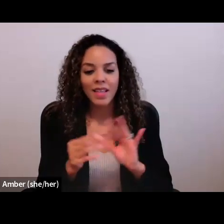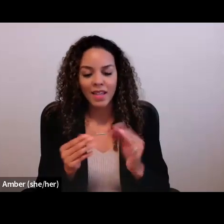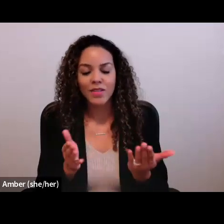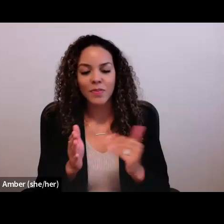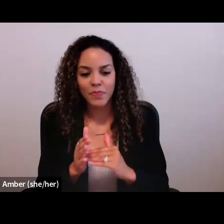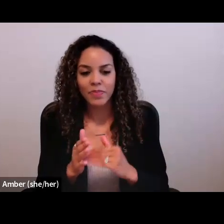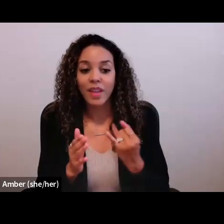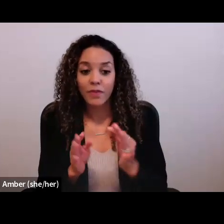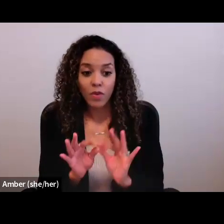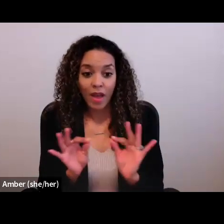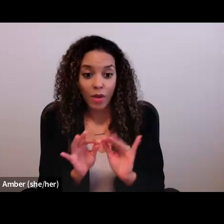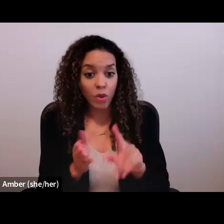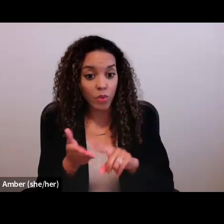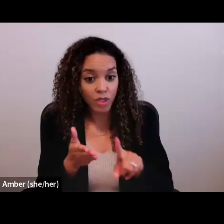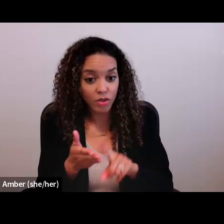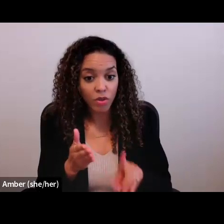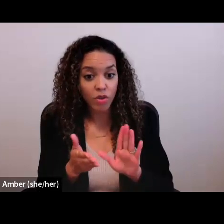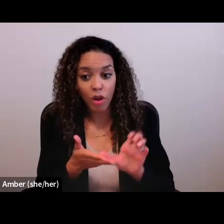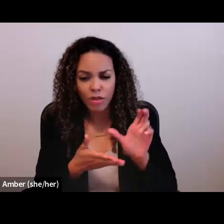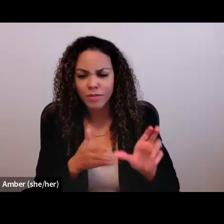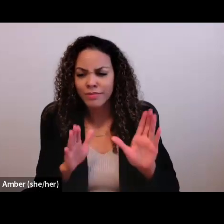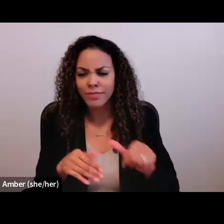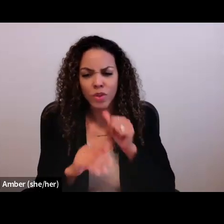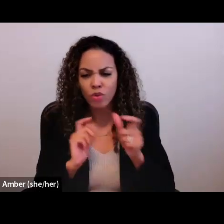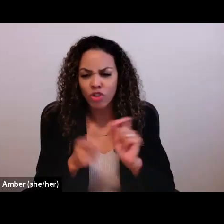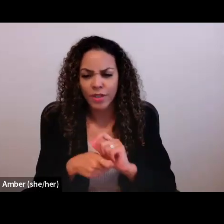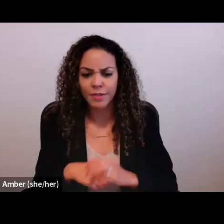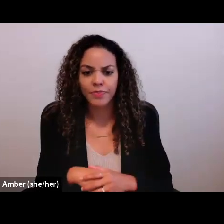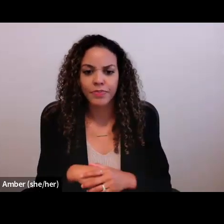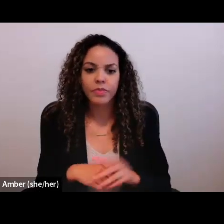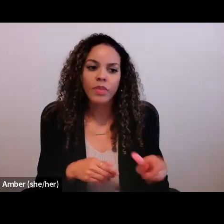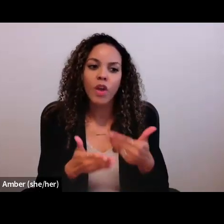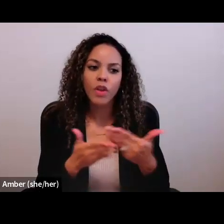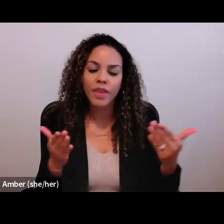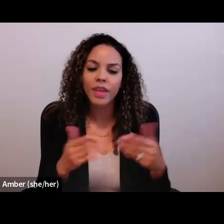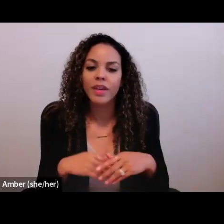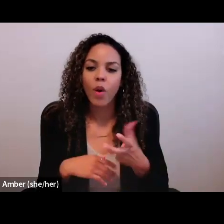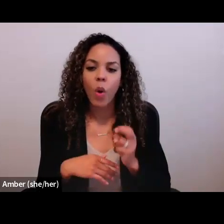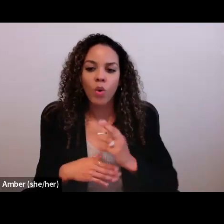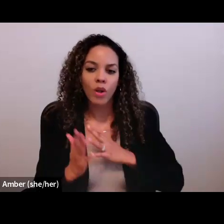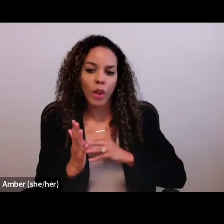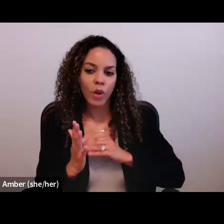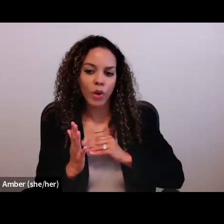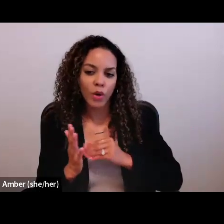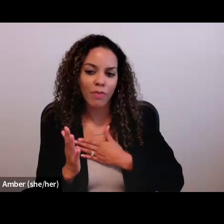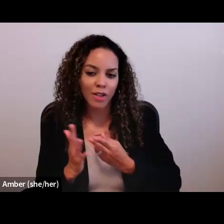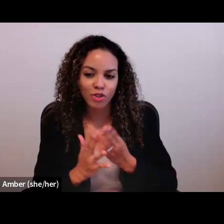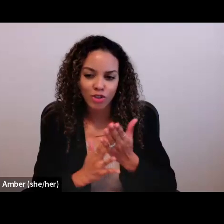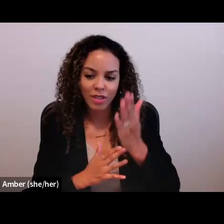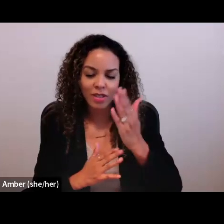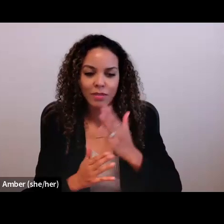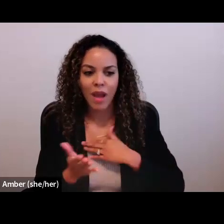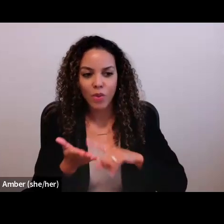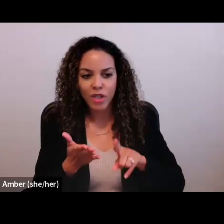and contribution, don't change it. The last thing I want to talk about are just my own lessons learned when I think about my own research journey and